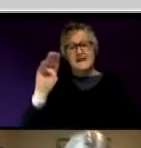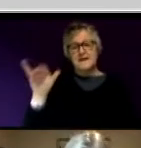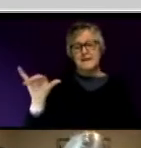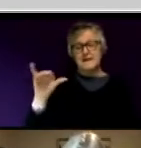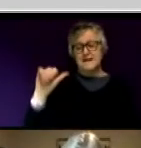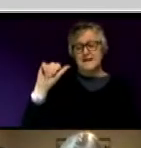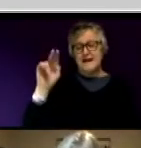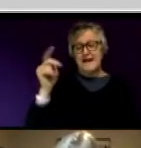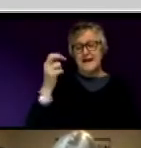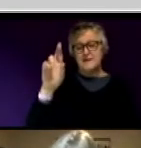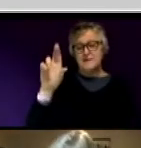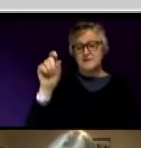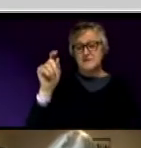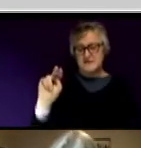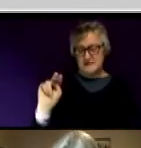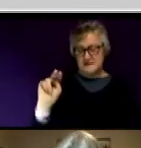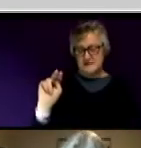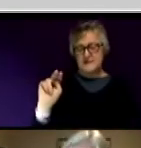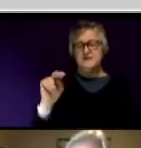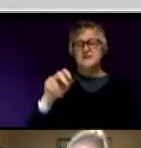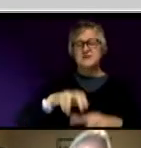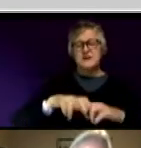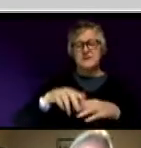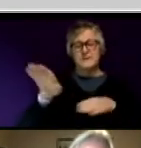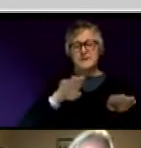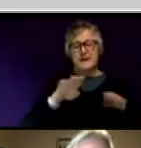of the Behavioral Health Subcommittee.